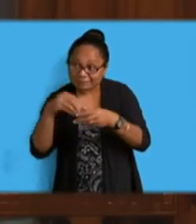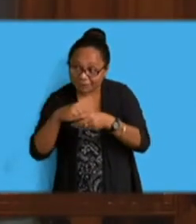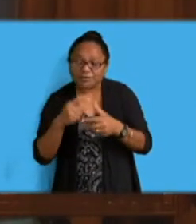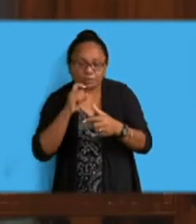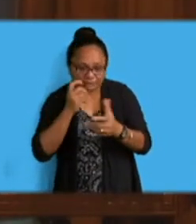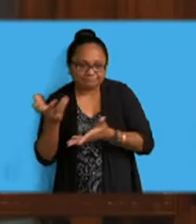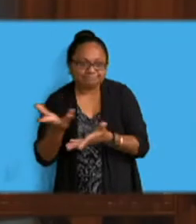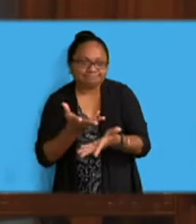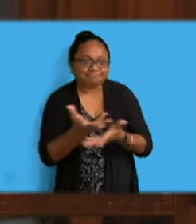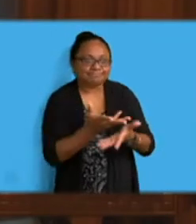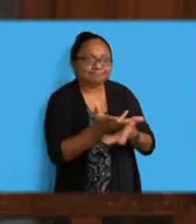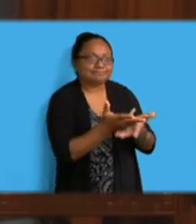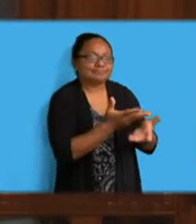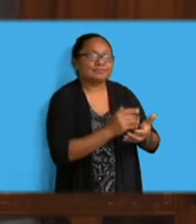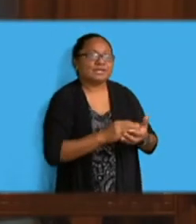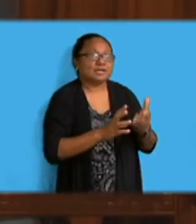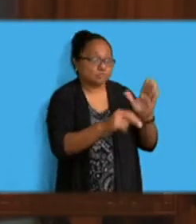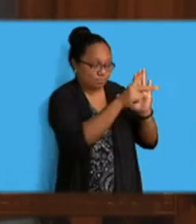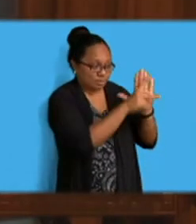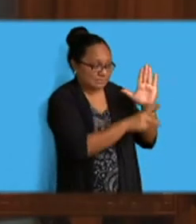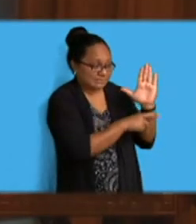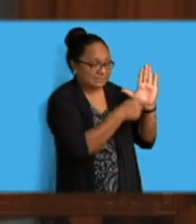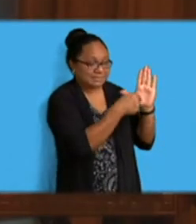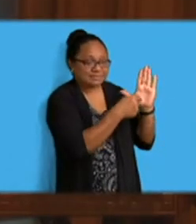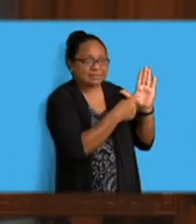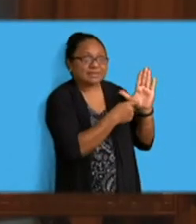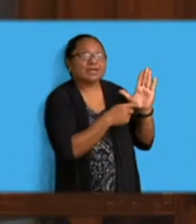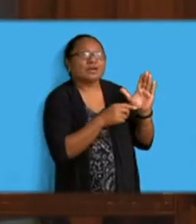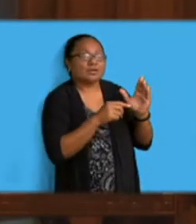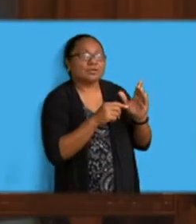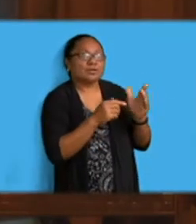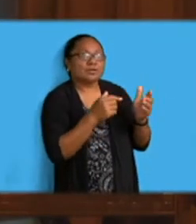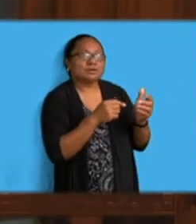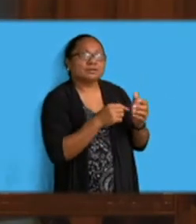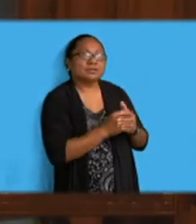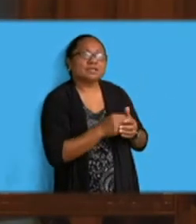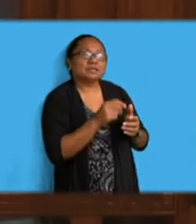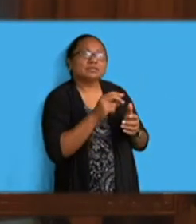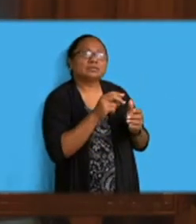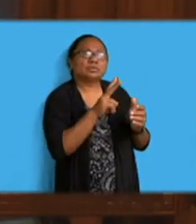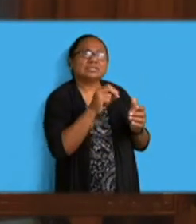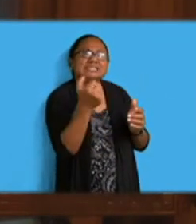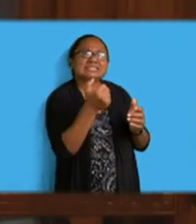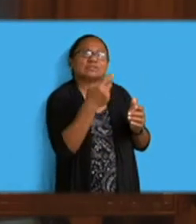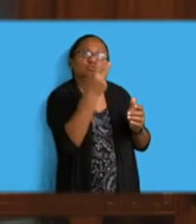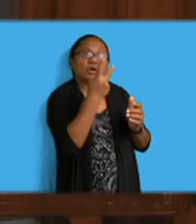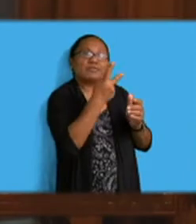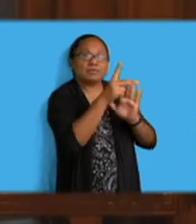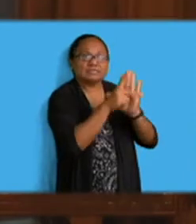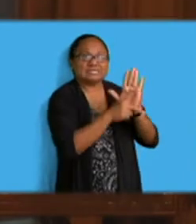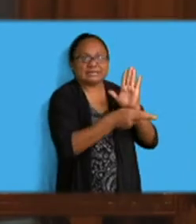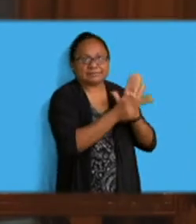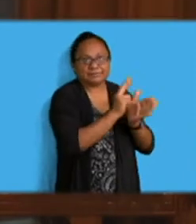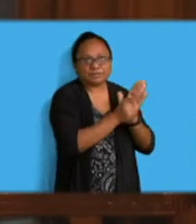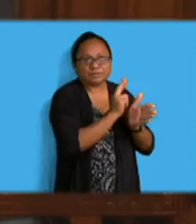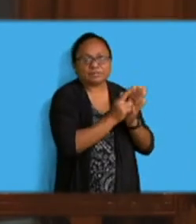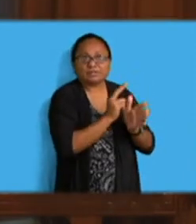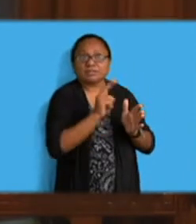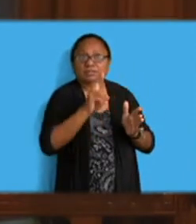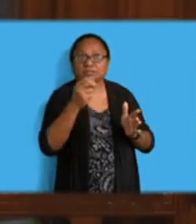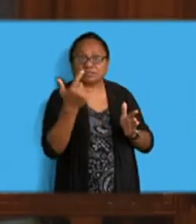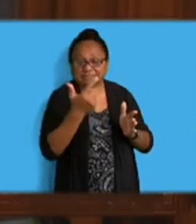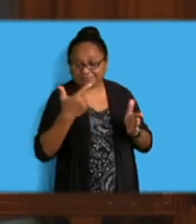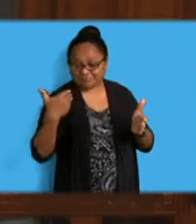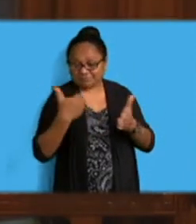goes around undertaking this policy consultation. In 2016, 12 policies were reviewed and consulted, while in 2017 to